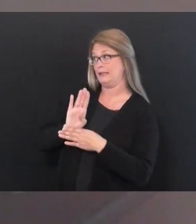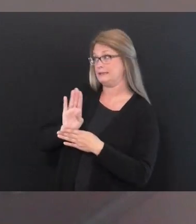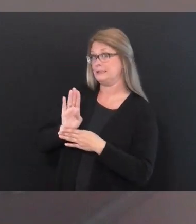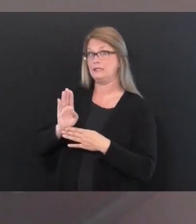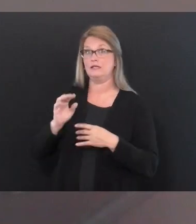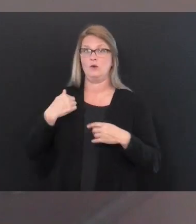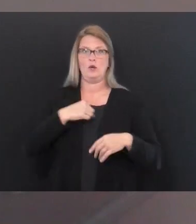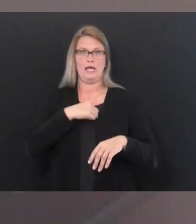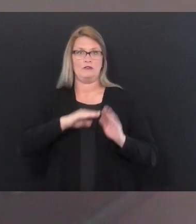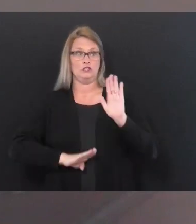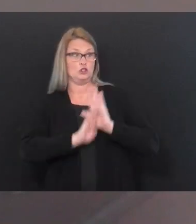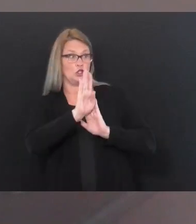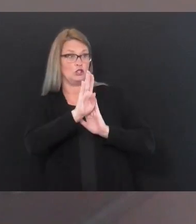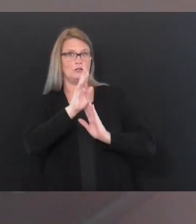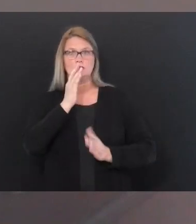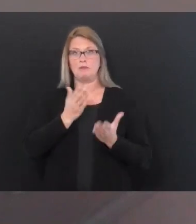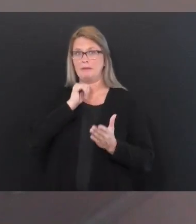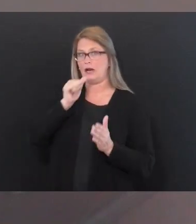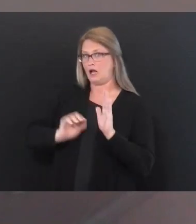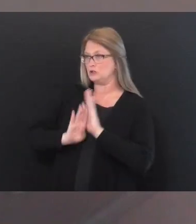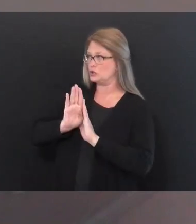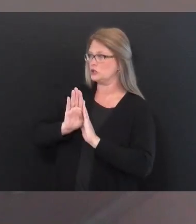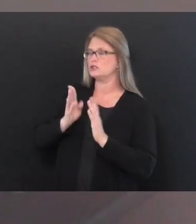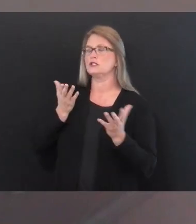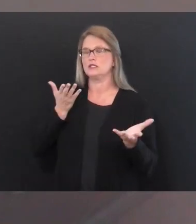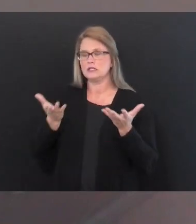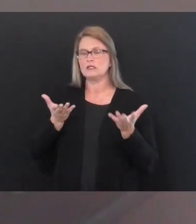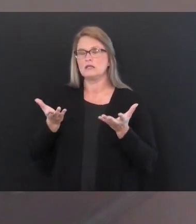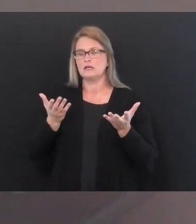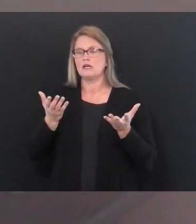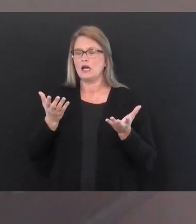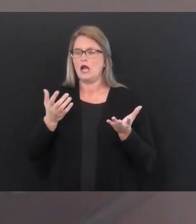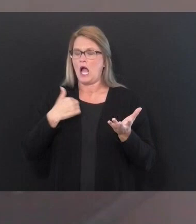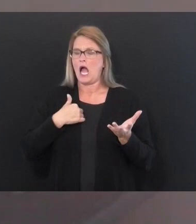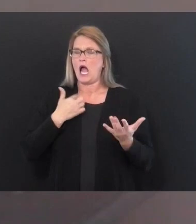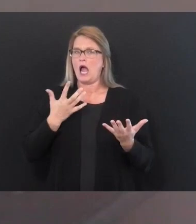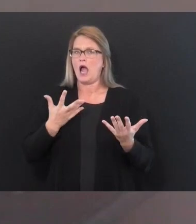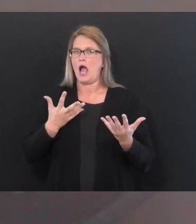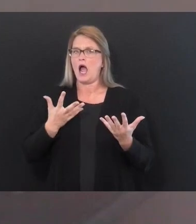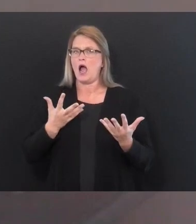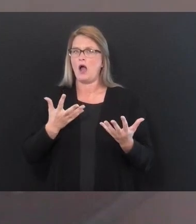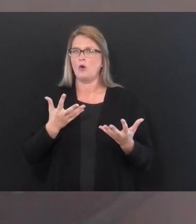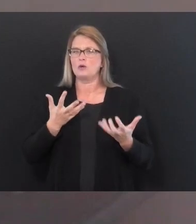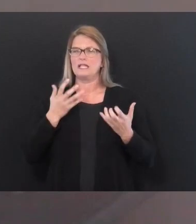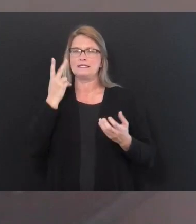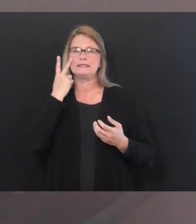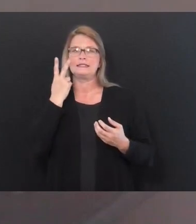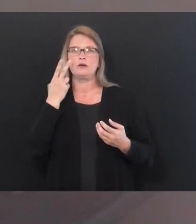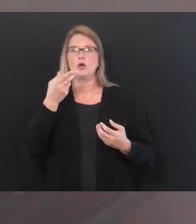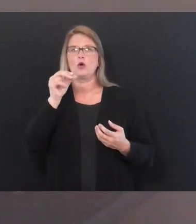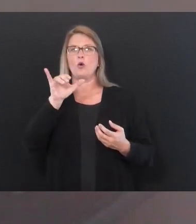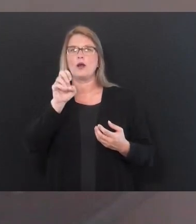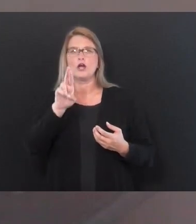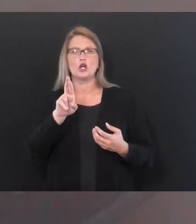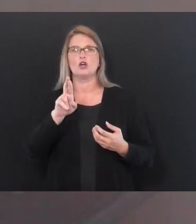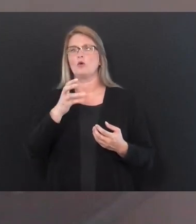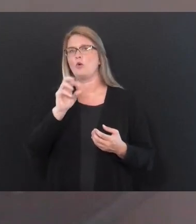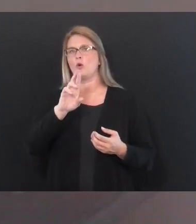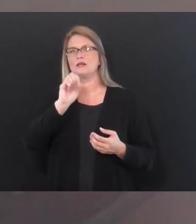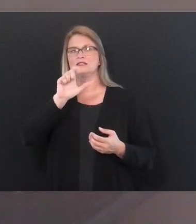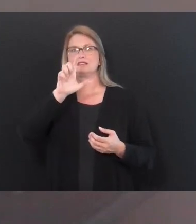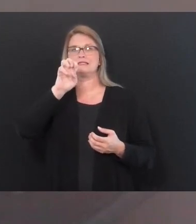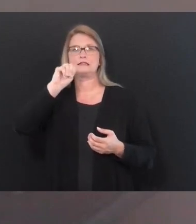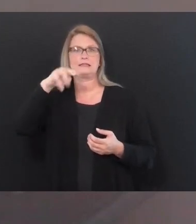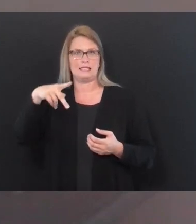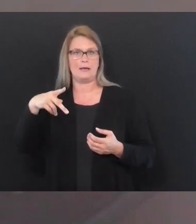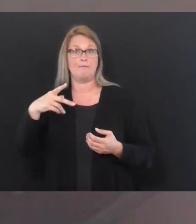have a surge for medical care? But I would love for General Hoyer or Commissioner Slimp, if they have